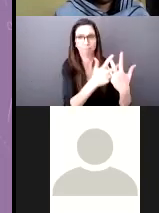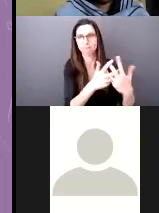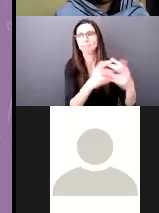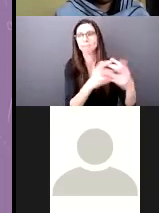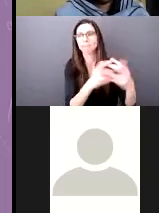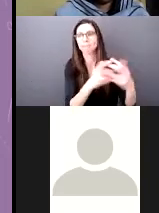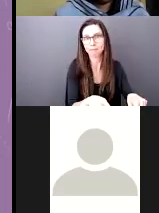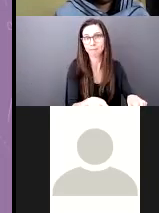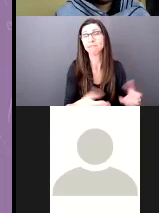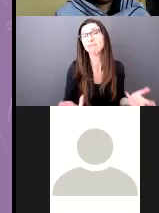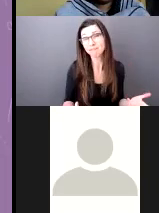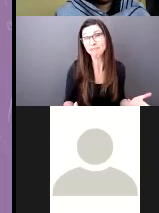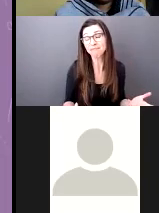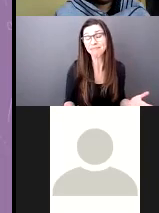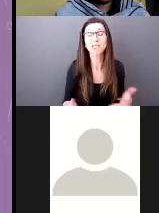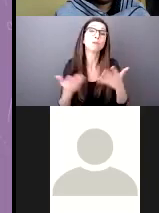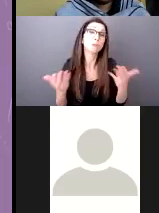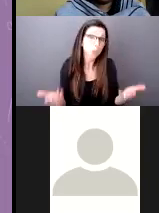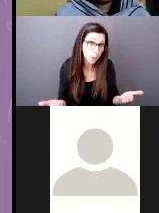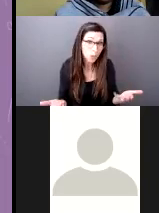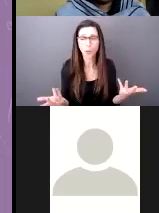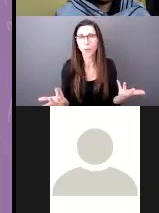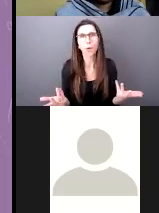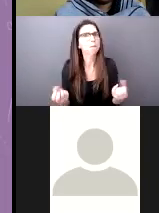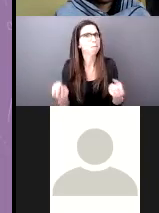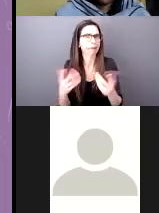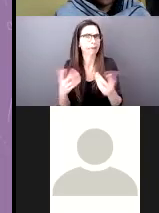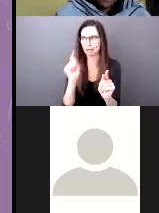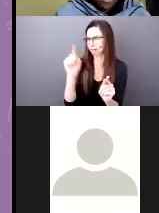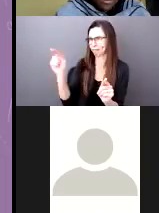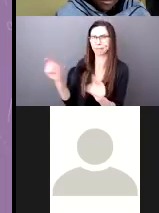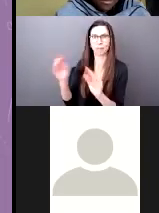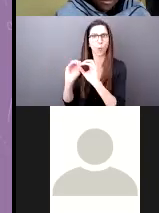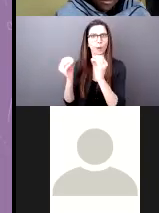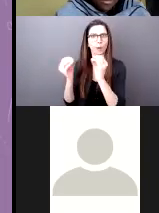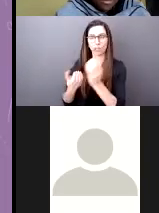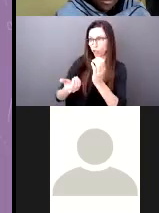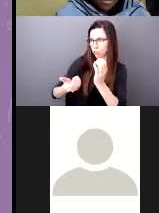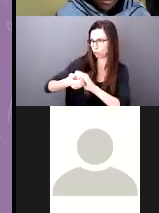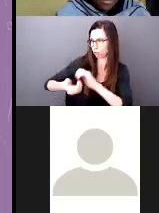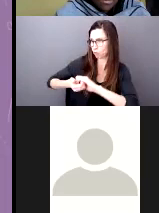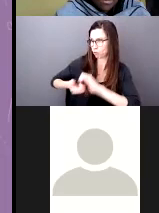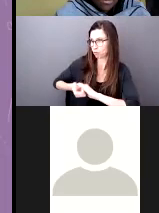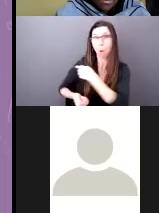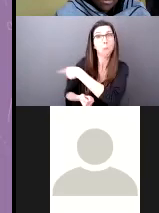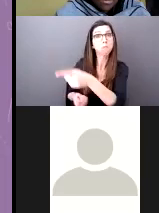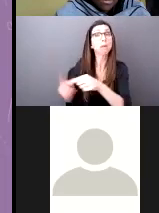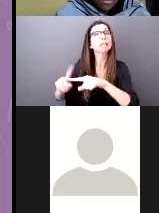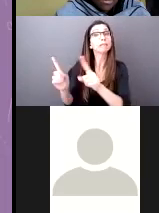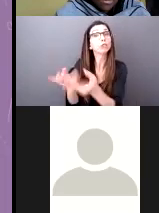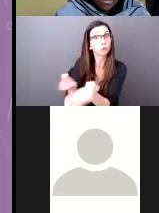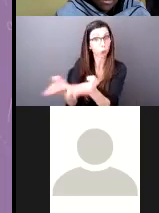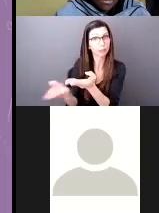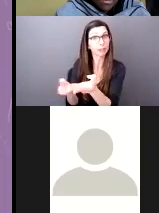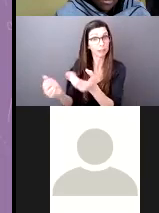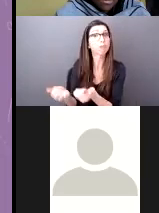facing. And so we work with other organizations that provide services to our diverse